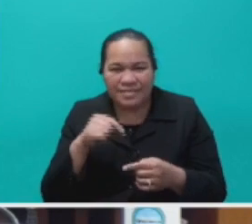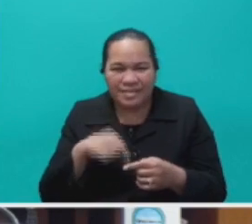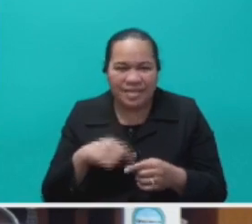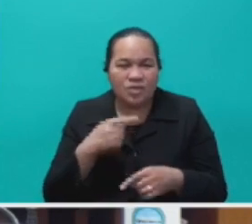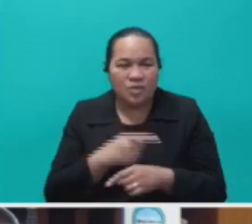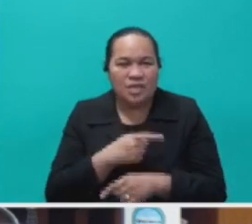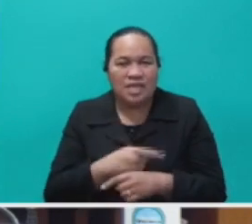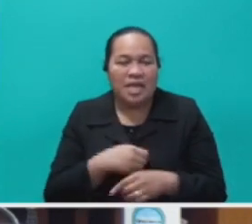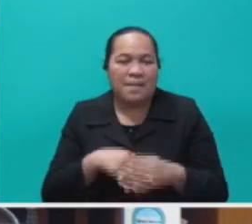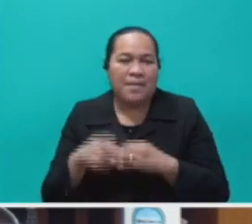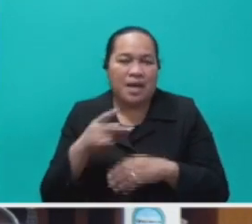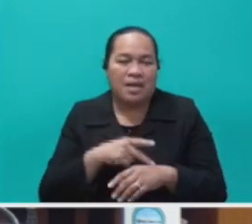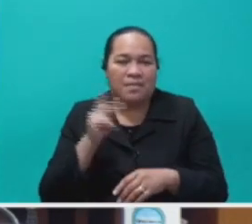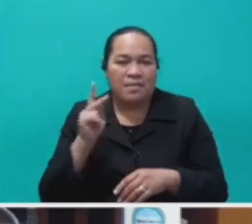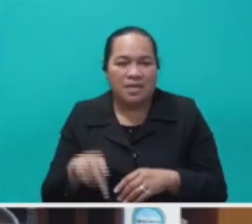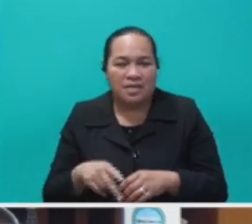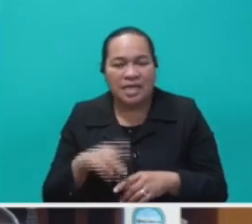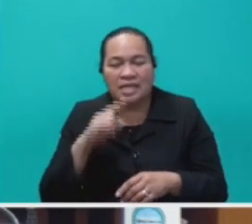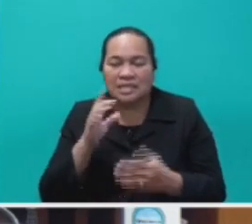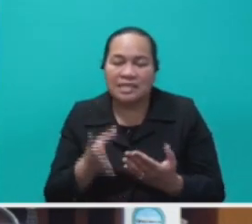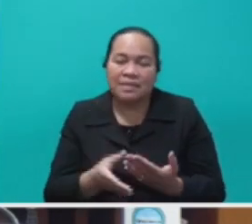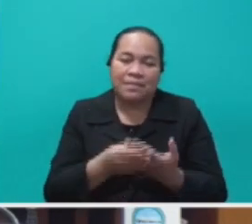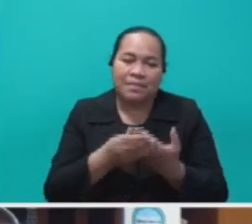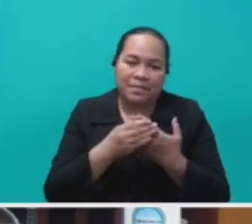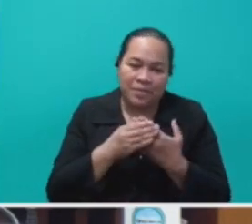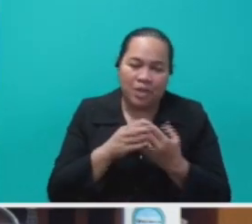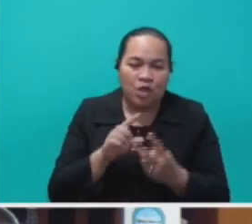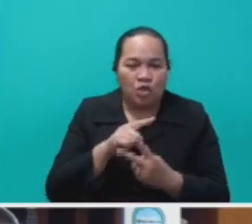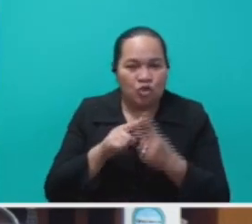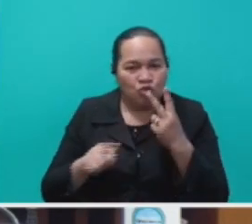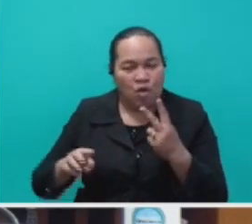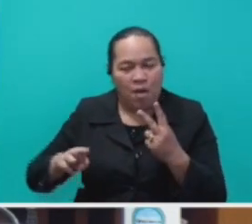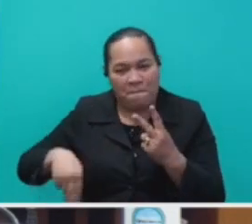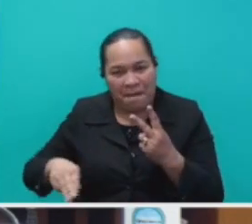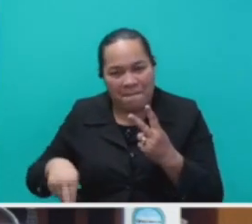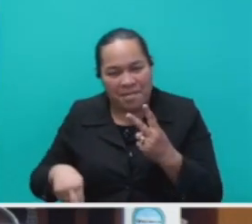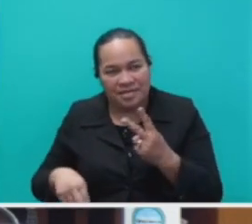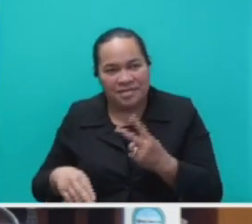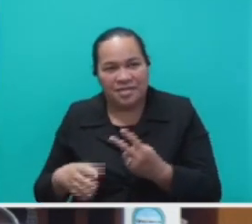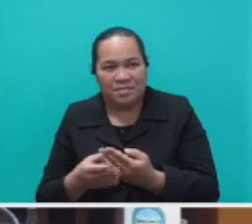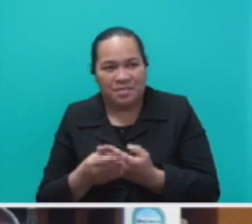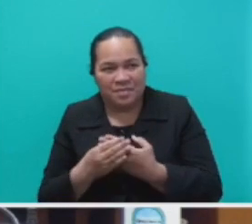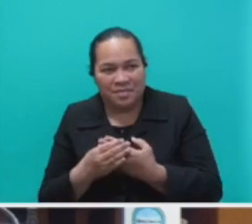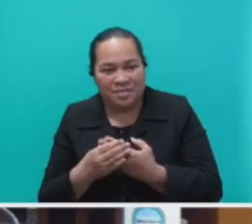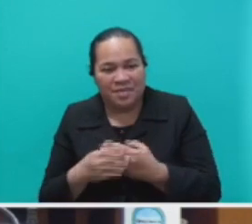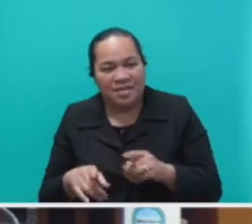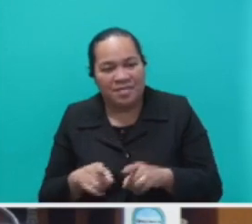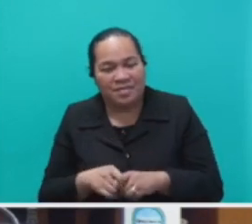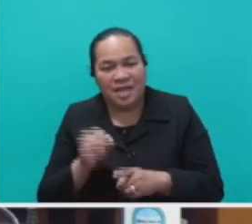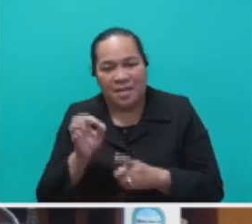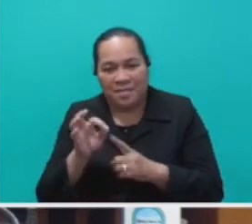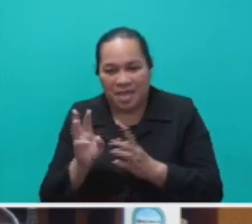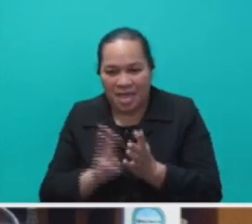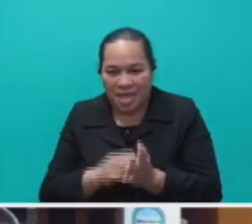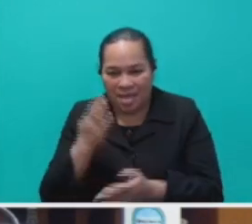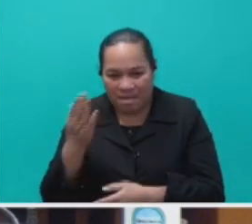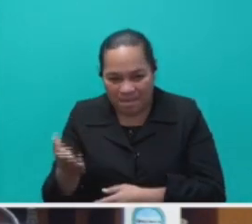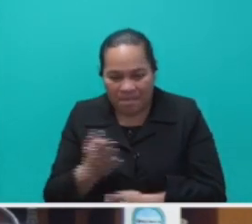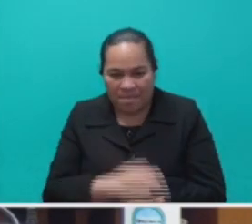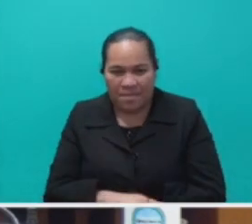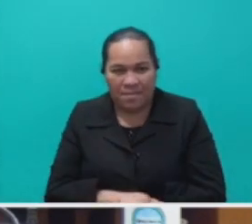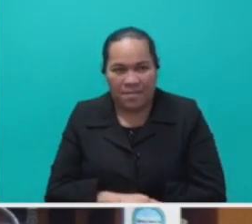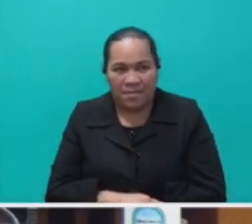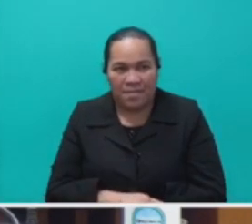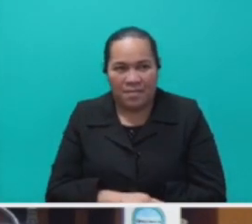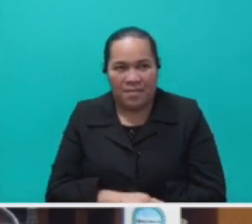Parliament with birthdays of two of our members of Parliament, including the Honourable Prime Minister,